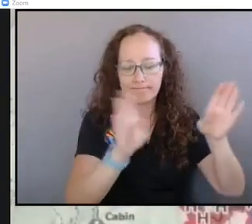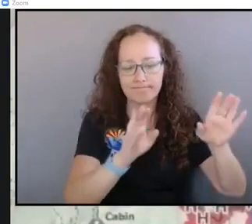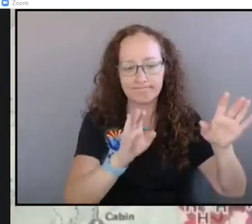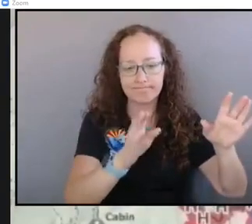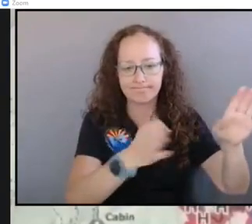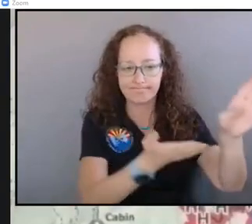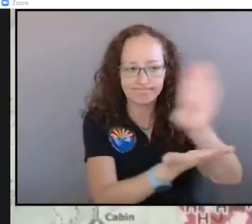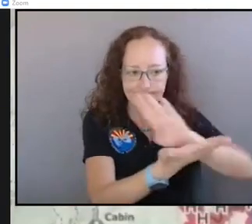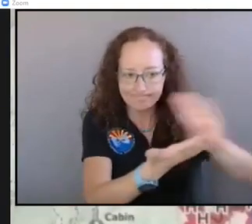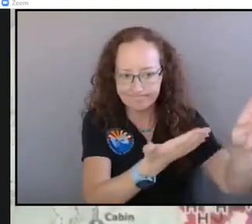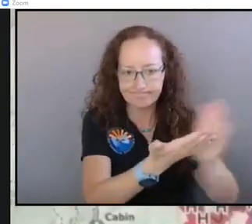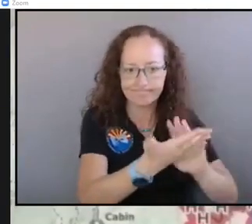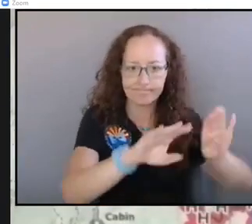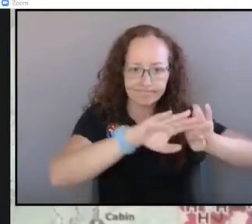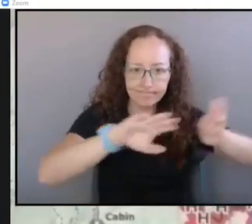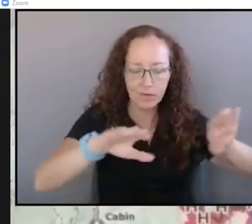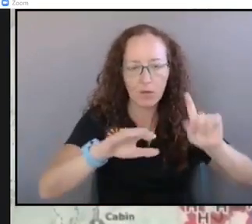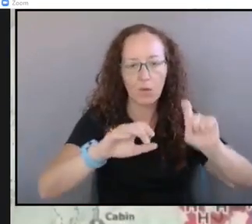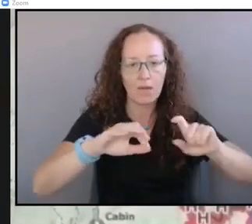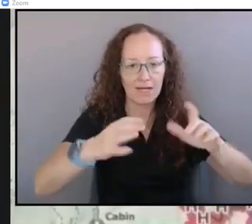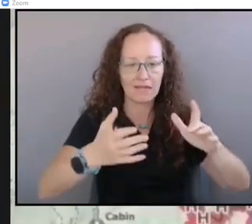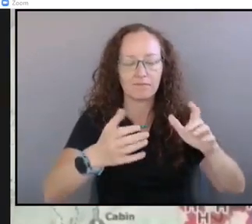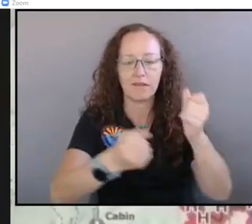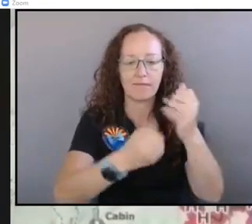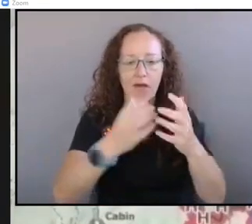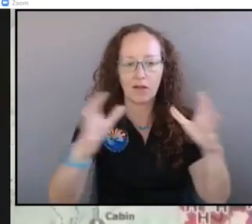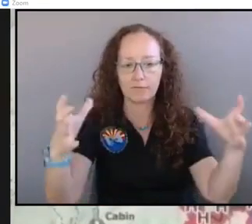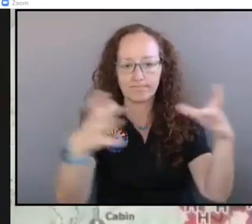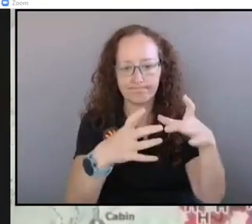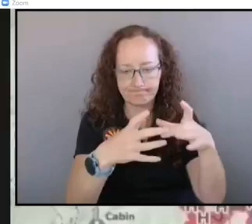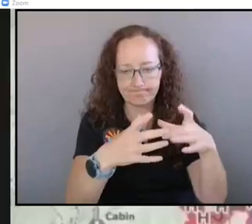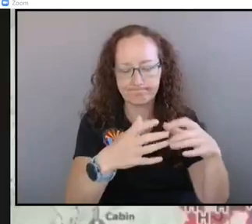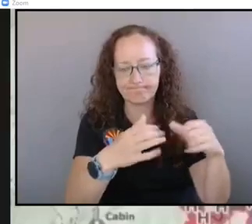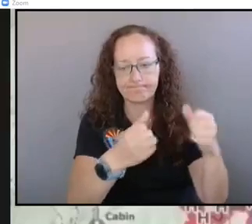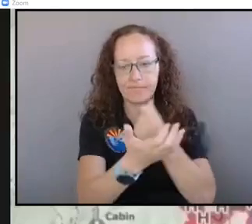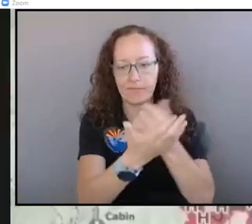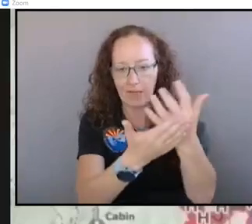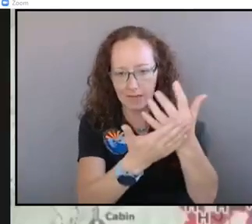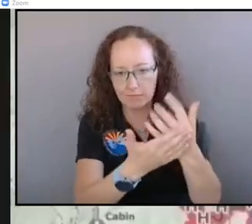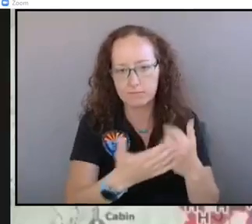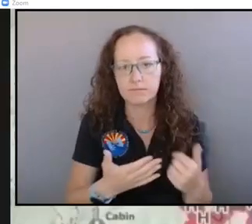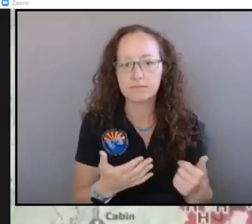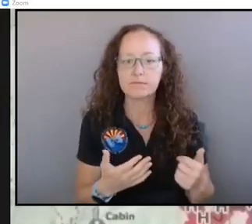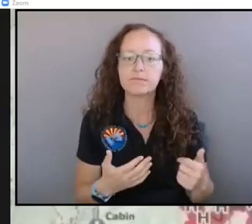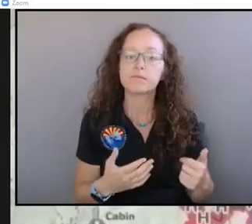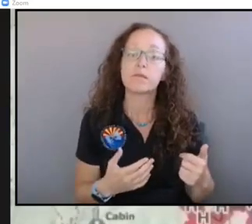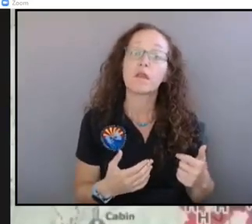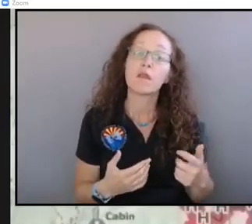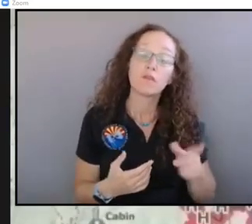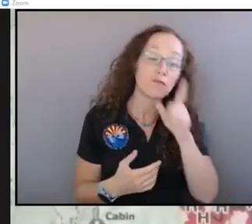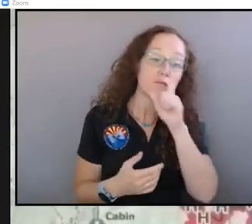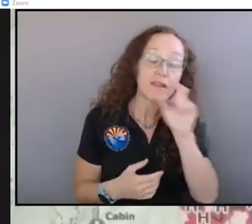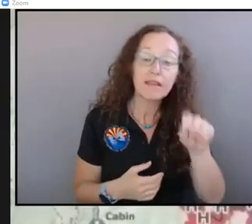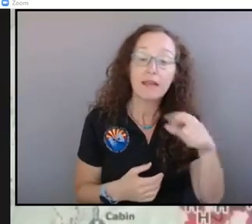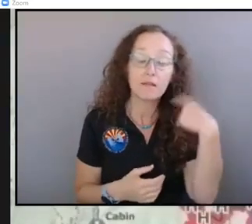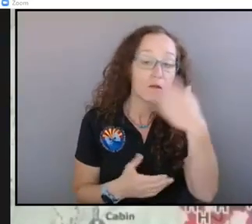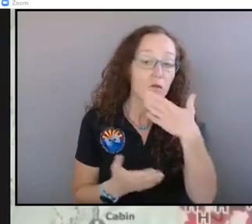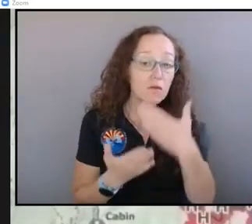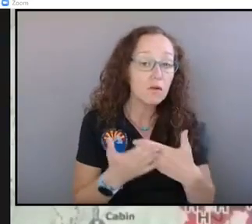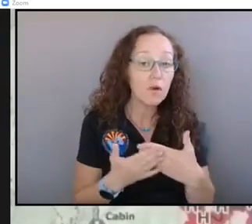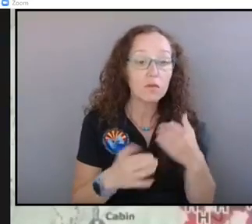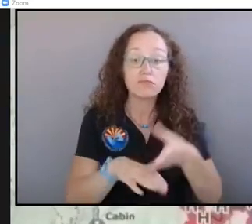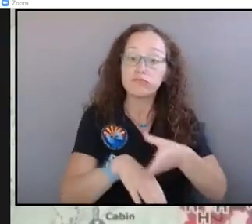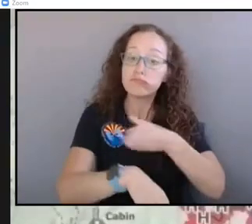days, even though this may look, you know, good and we're making good progress, we're definitely not out of the woods on the north end of the fire